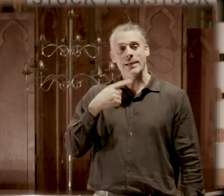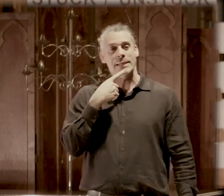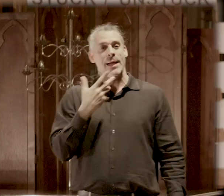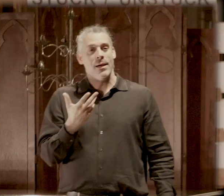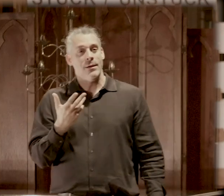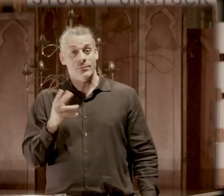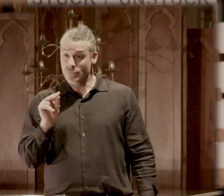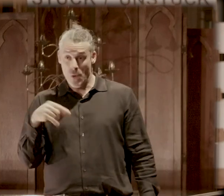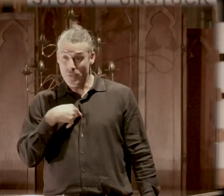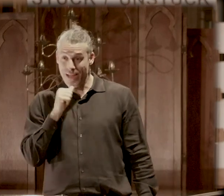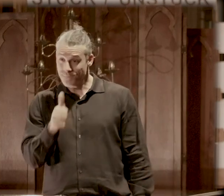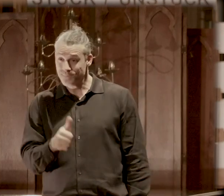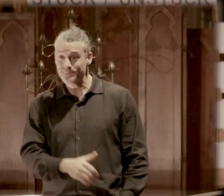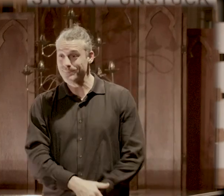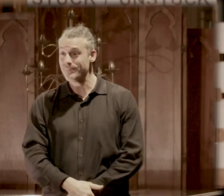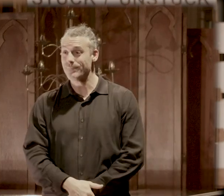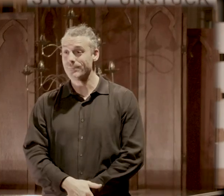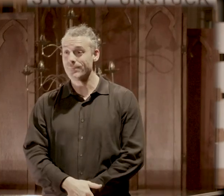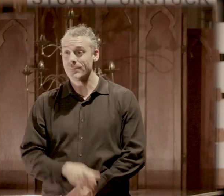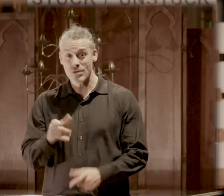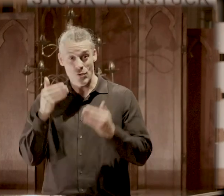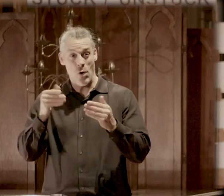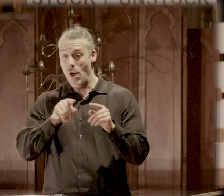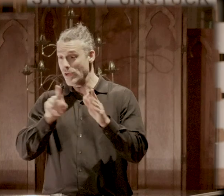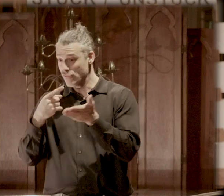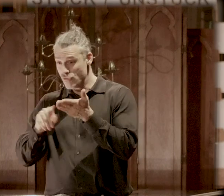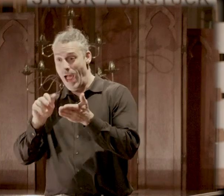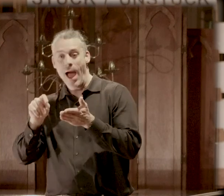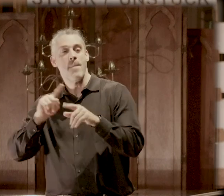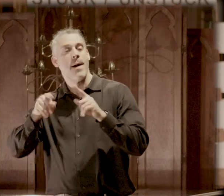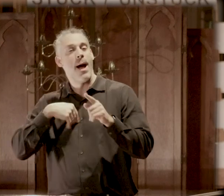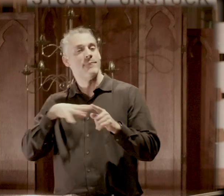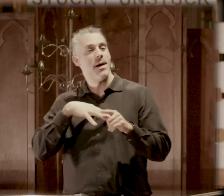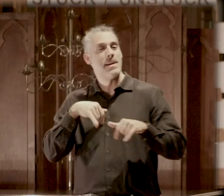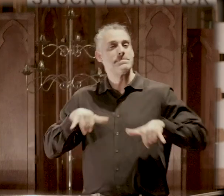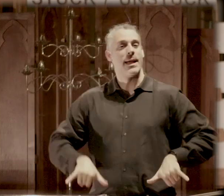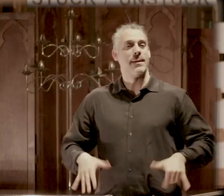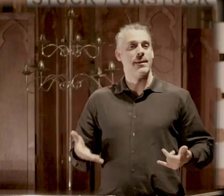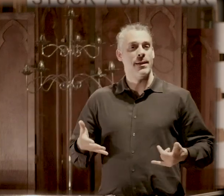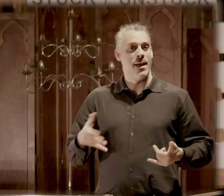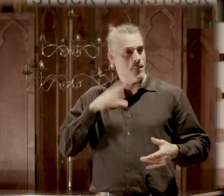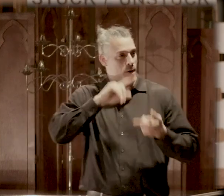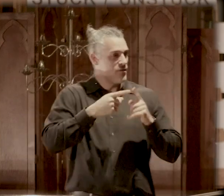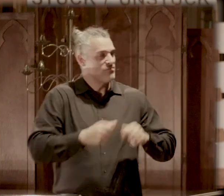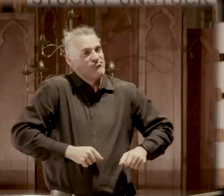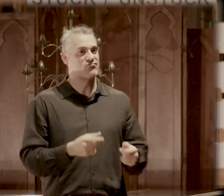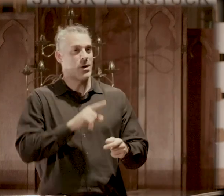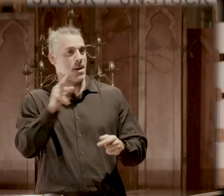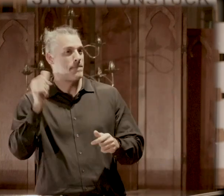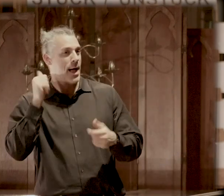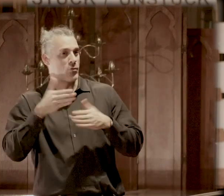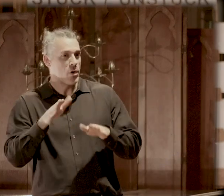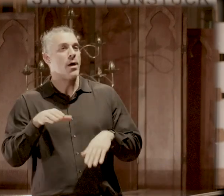go, no, we're not. You go ahead and check out the stamp mill. I'm fine here. And he shrugged and he went into the back